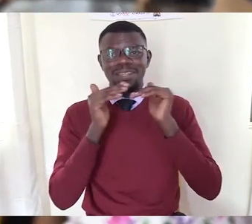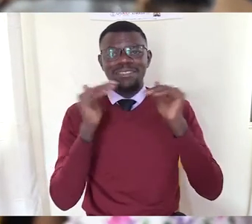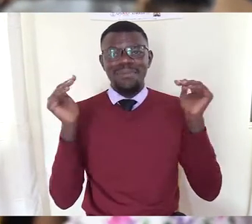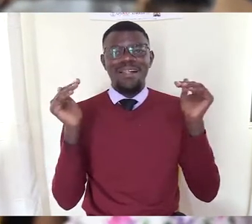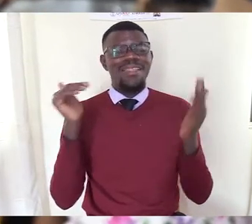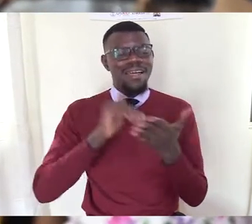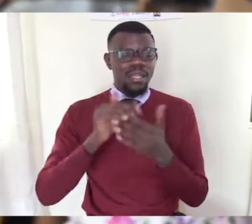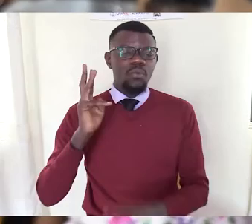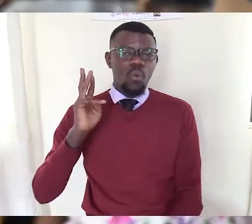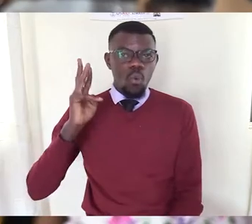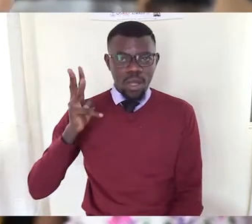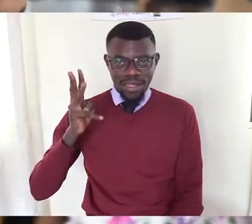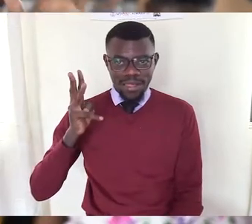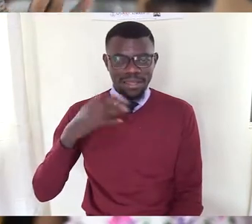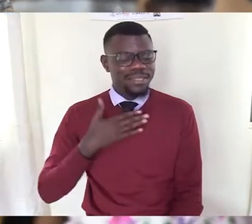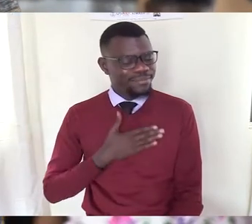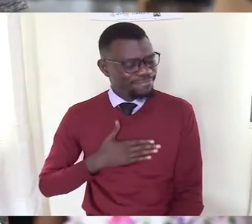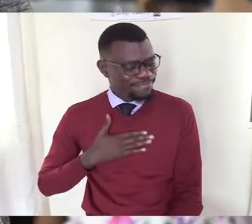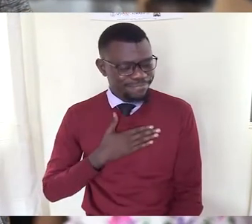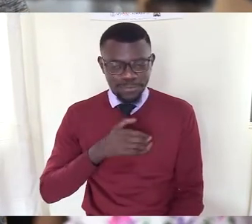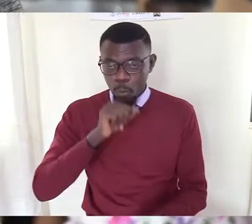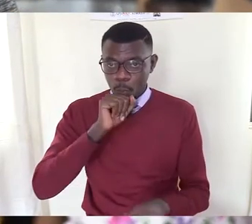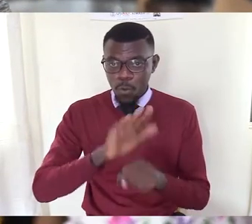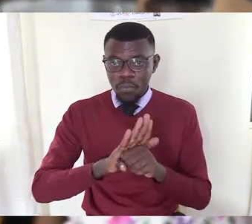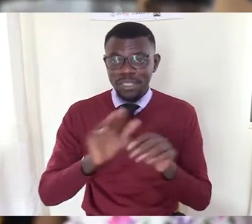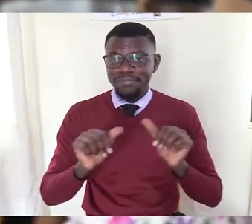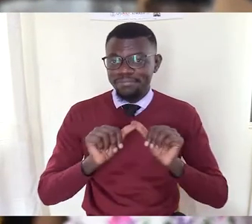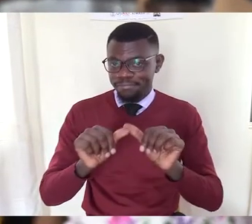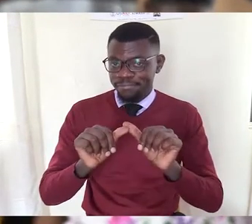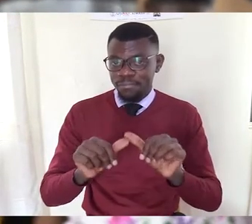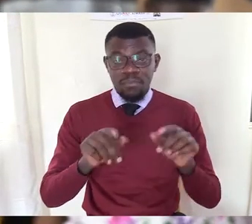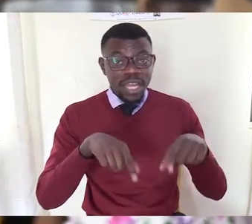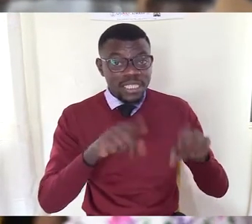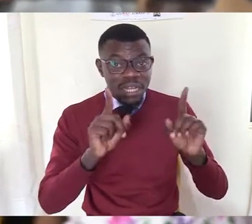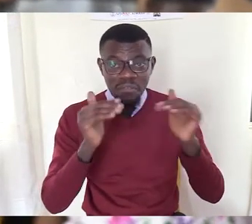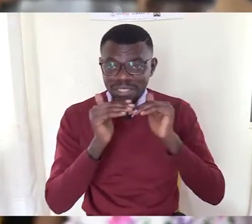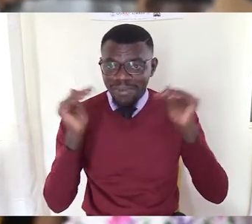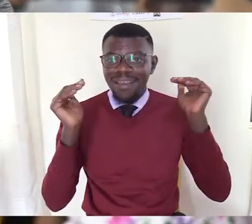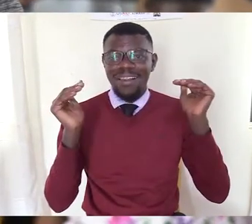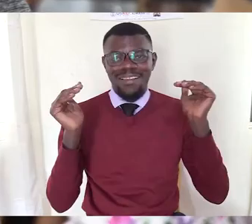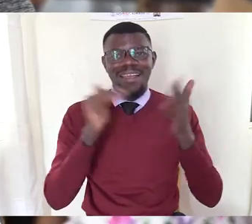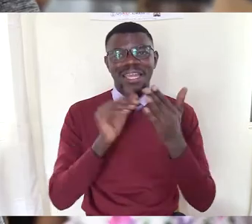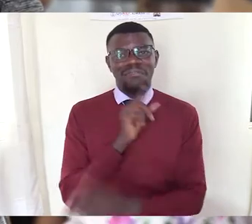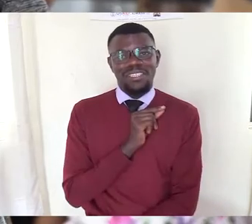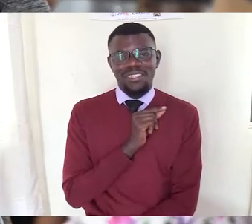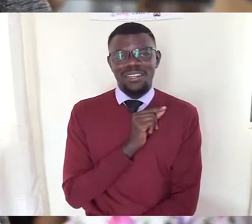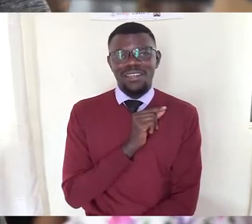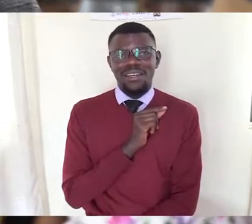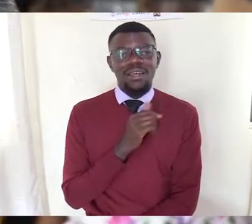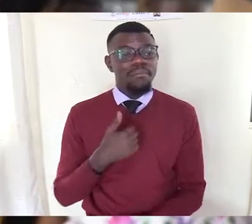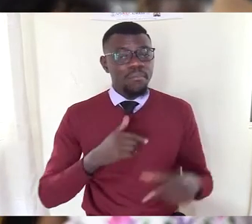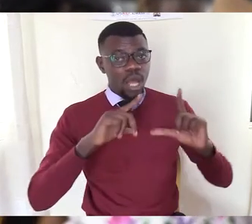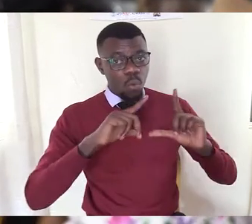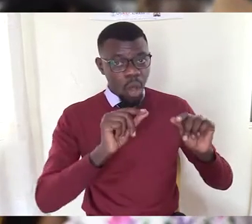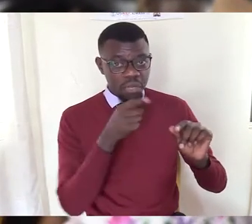again. Please let's keep that promise. And she smiled. And I told her, if